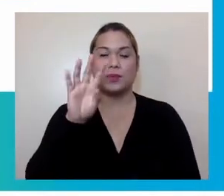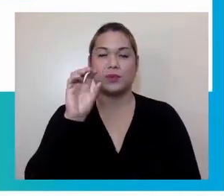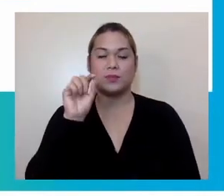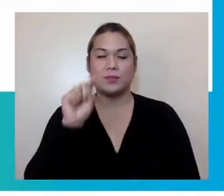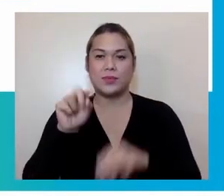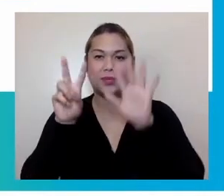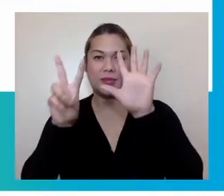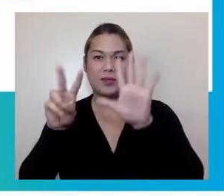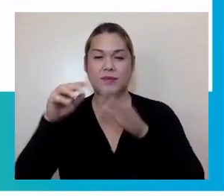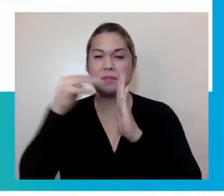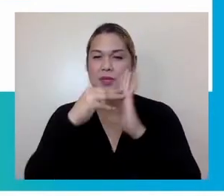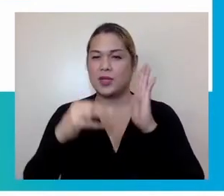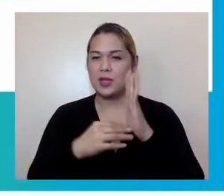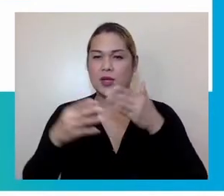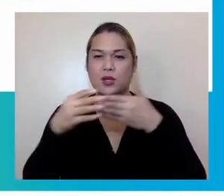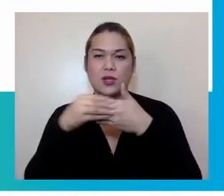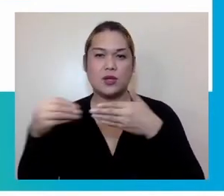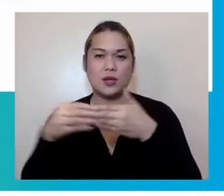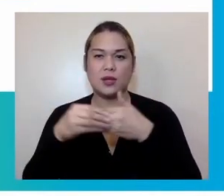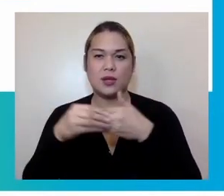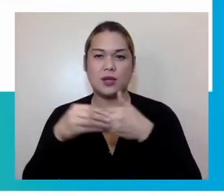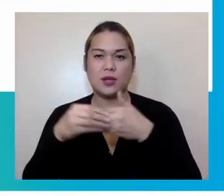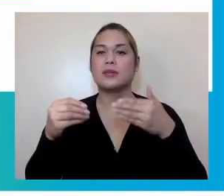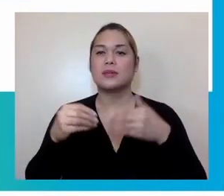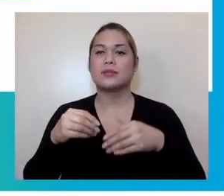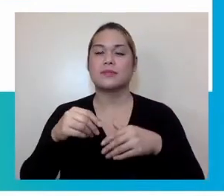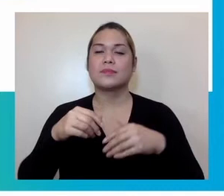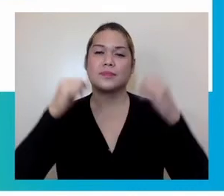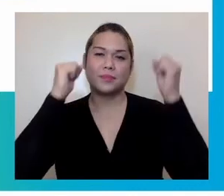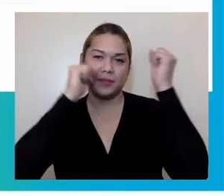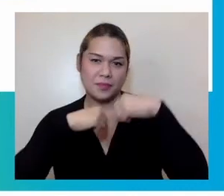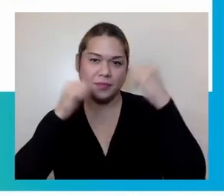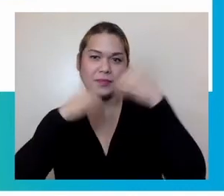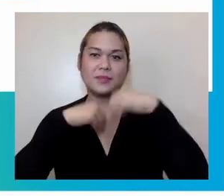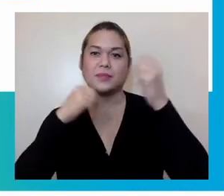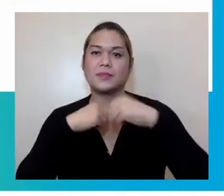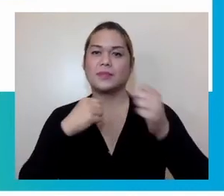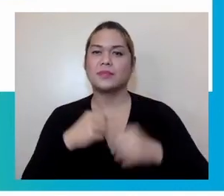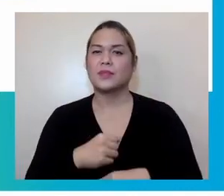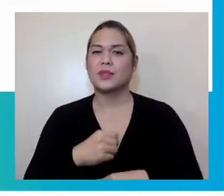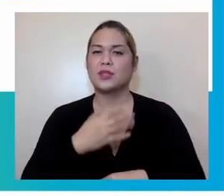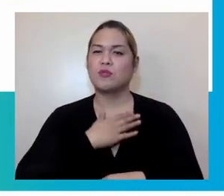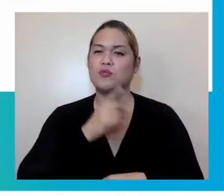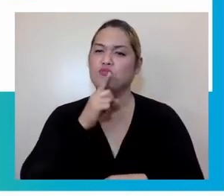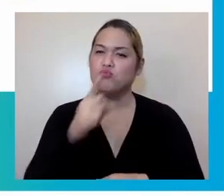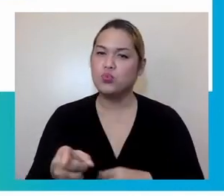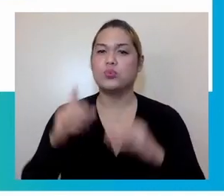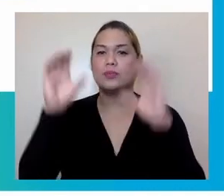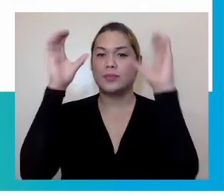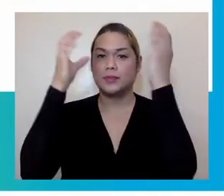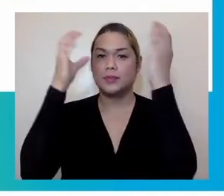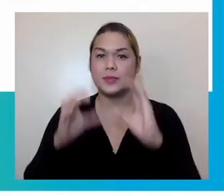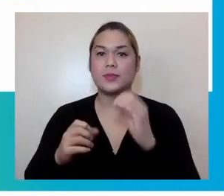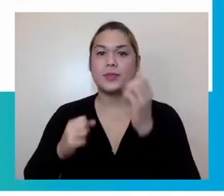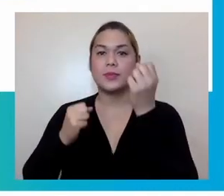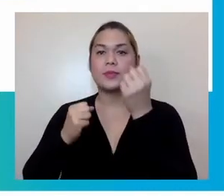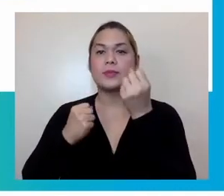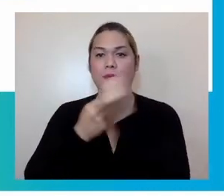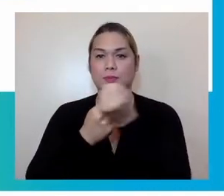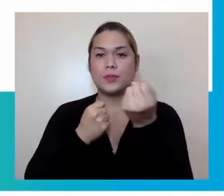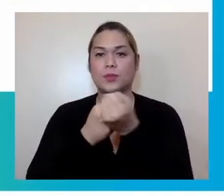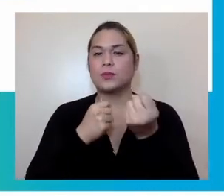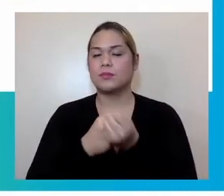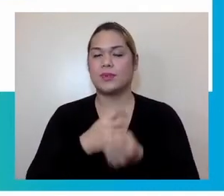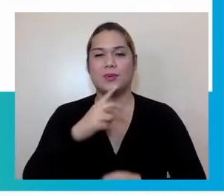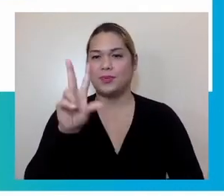climate commitments. Gas is not necessary in the energy transition and cannot be considered a bridging fuel when such investments